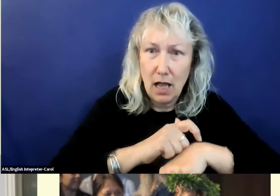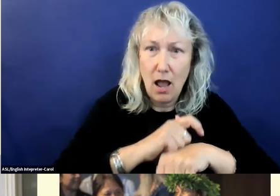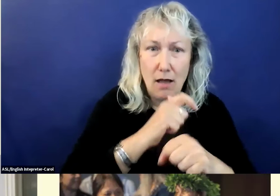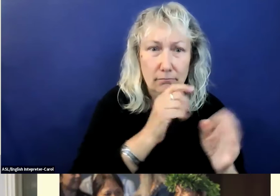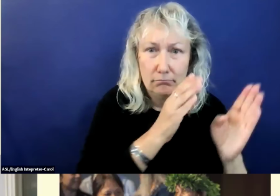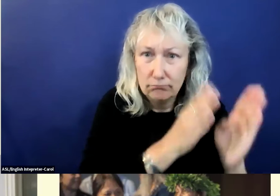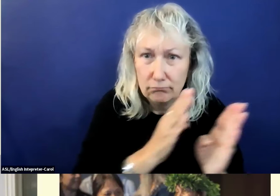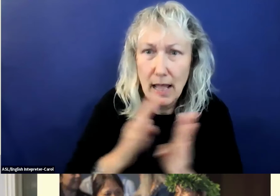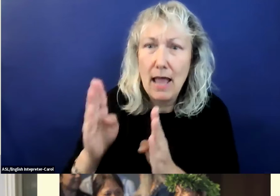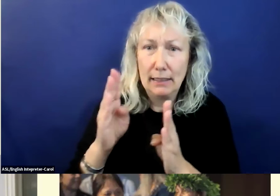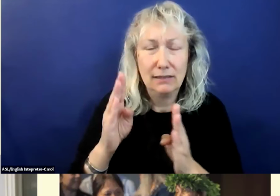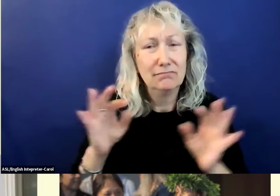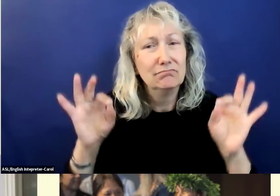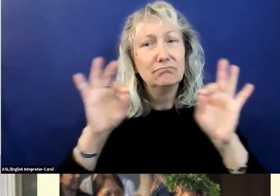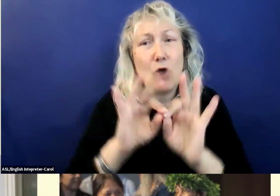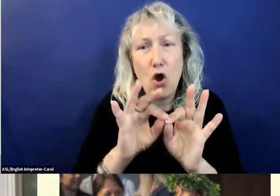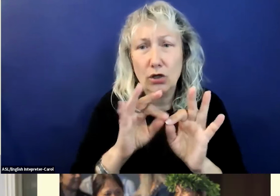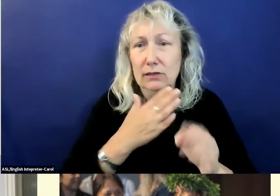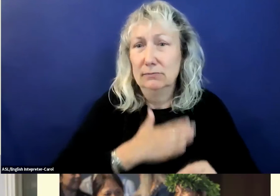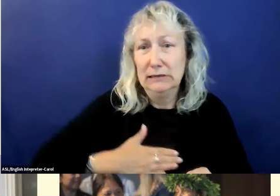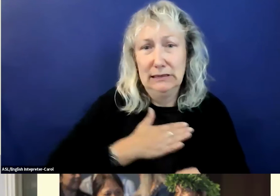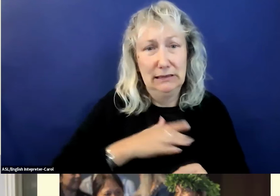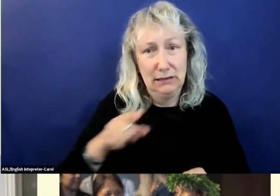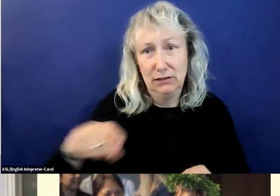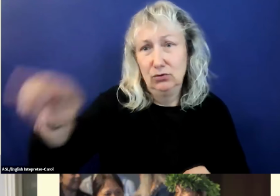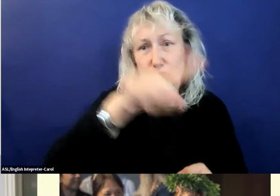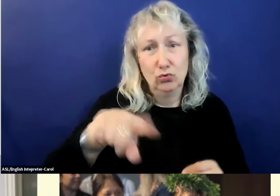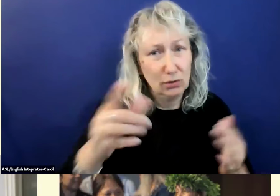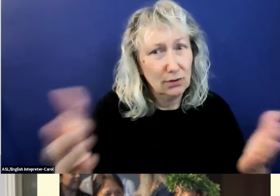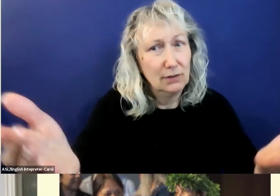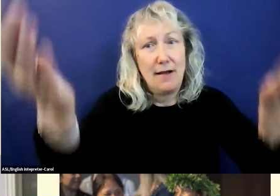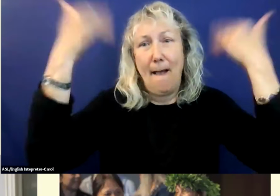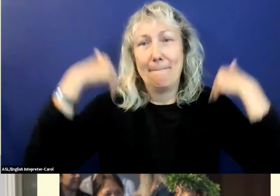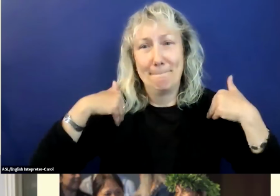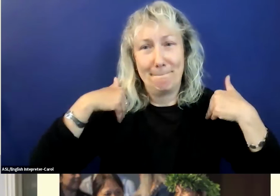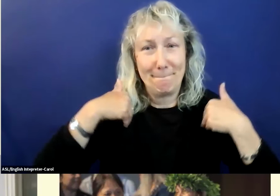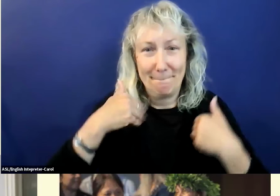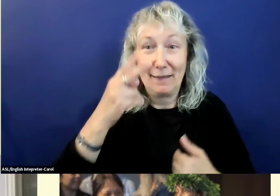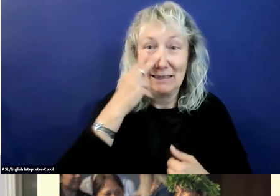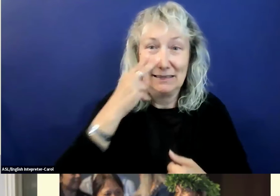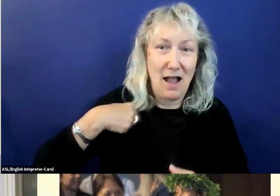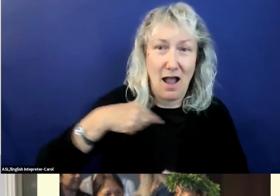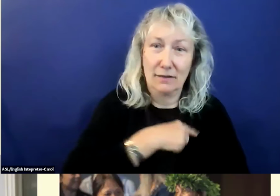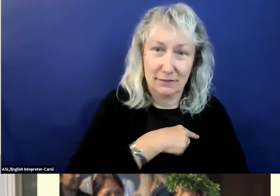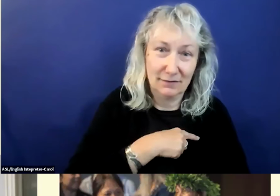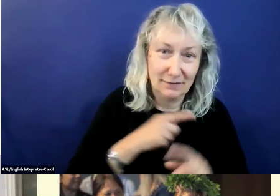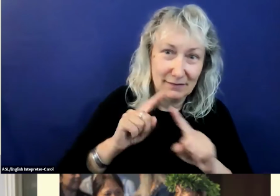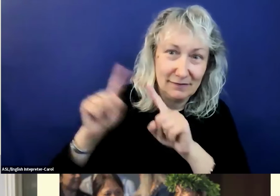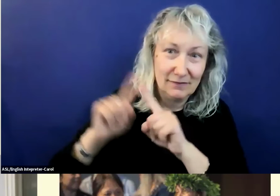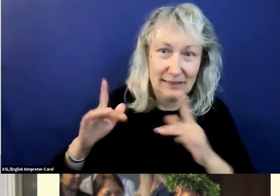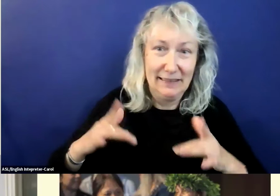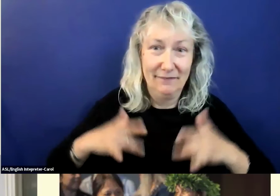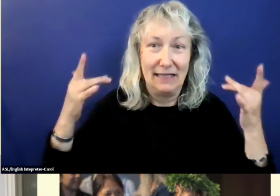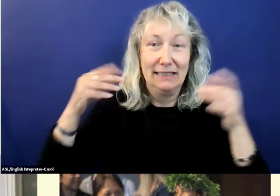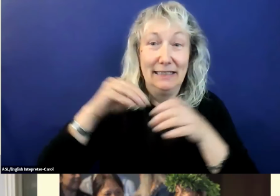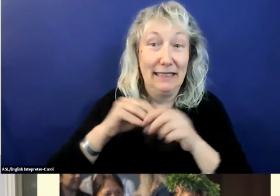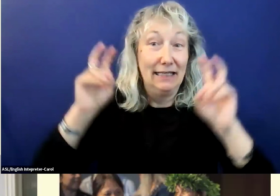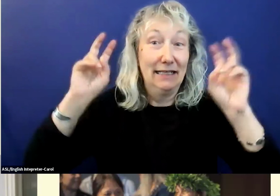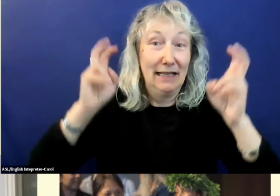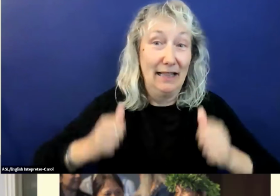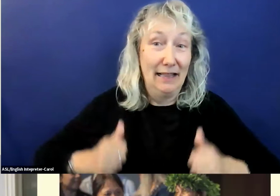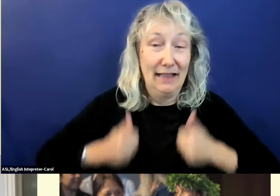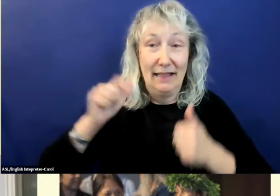you to please come out and see for yourself in one of our events at Living Island. At